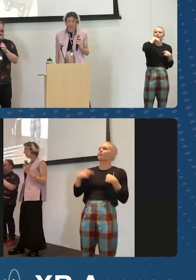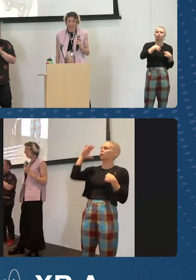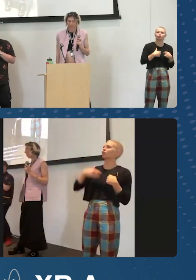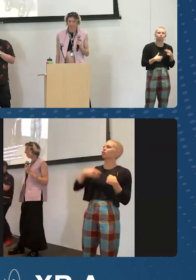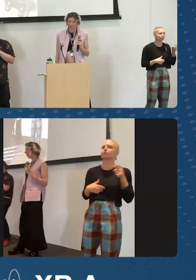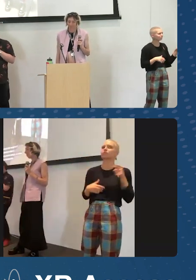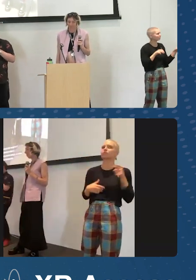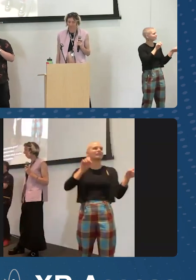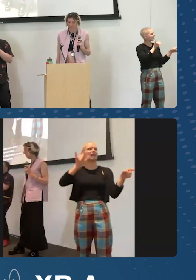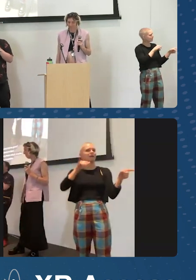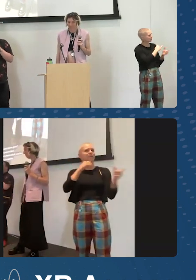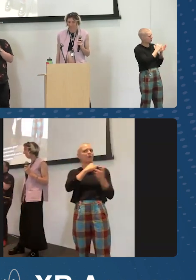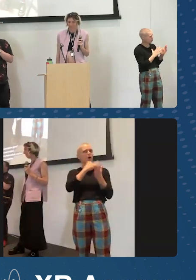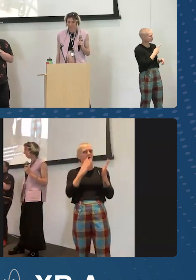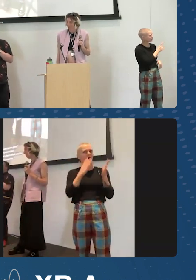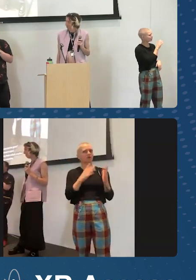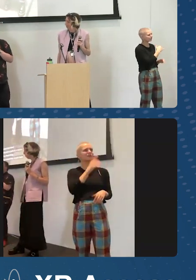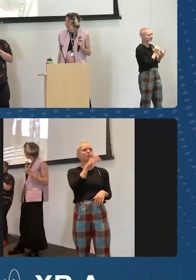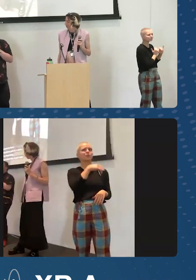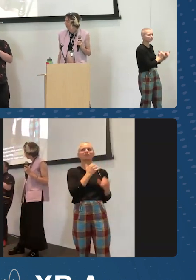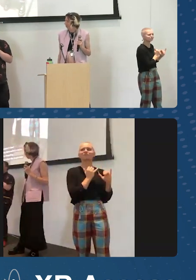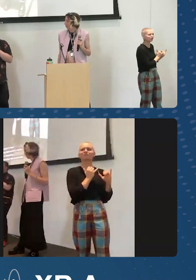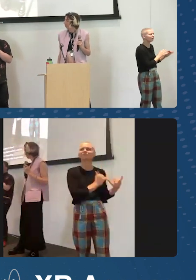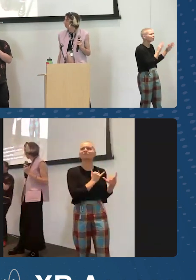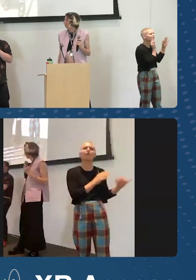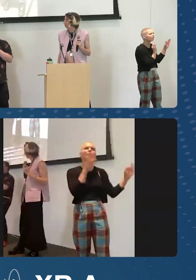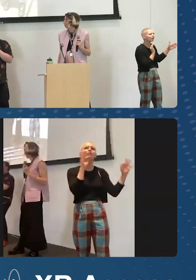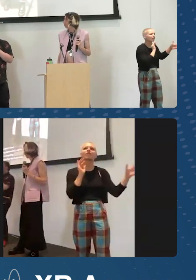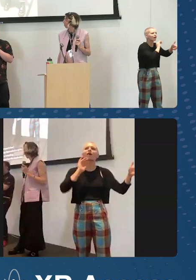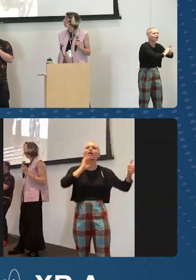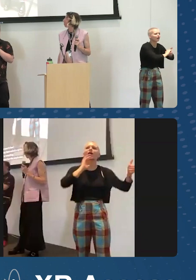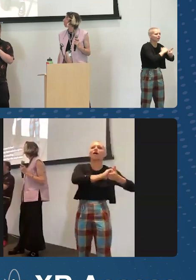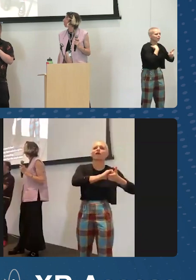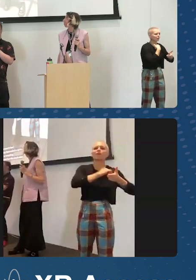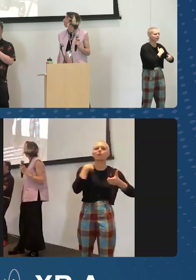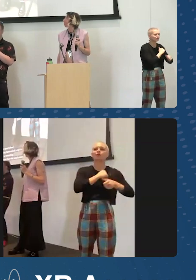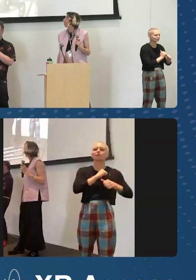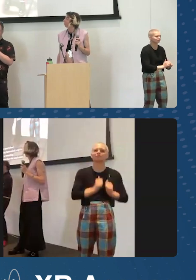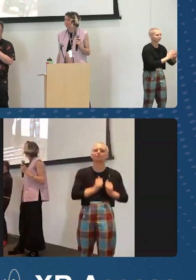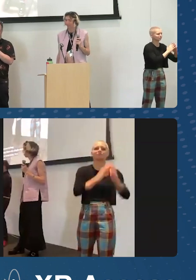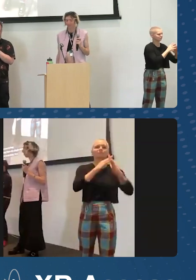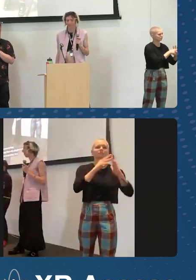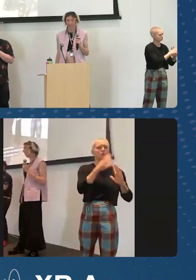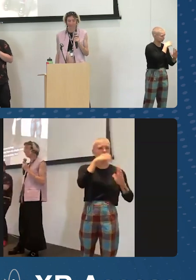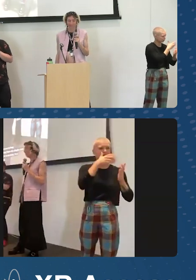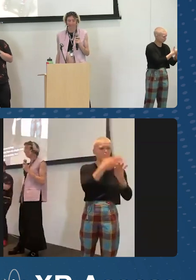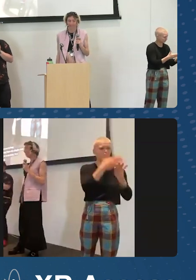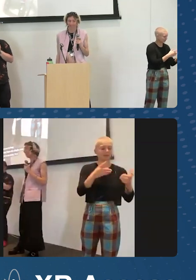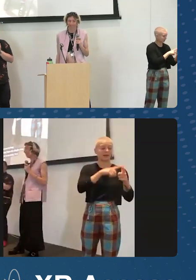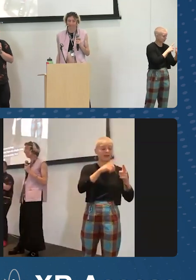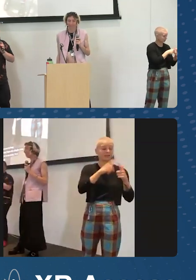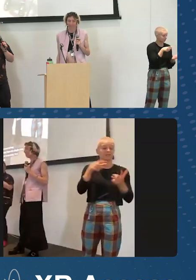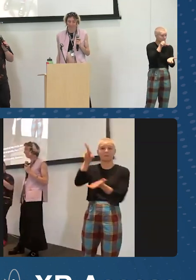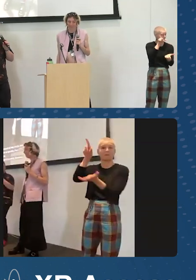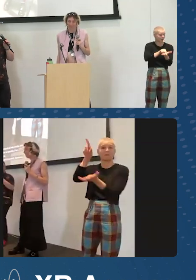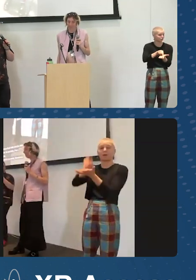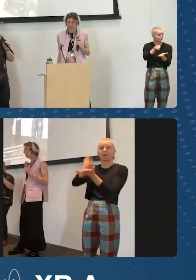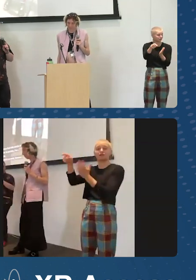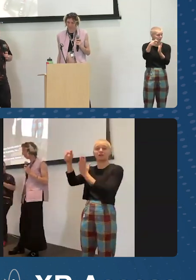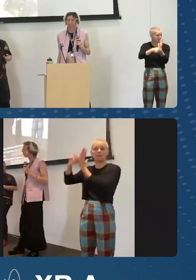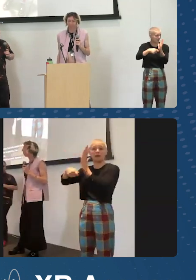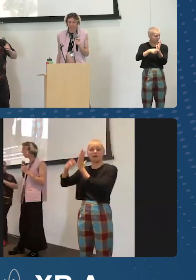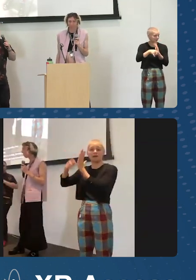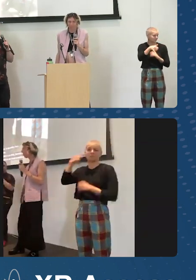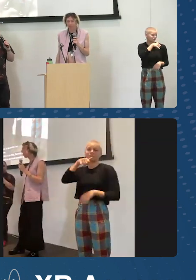weirdo. And so we made something weird, and then it made it to the cover of a magazine, right? So that was, that was really kind of